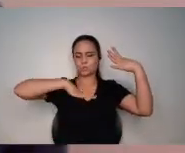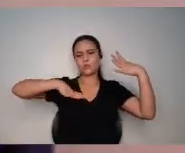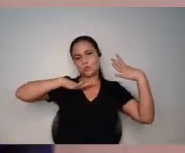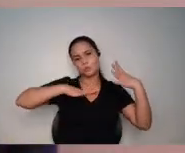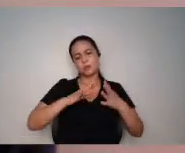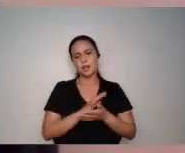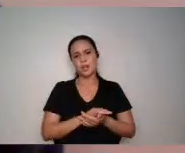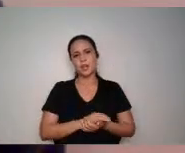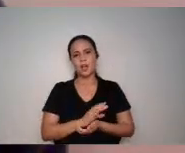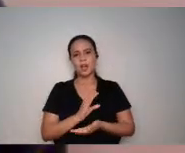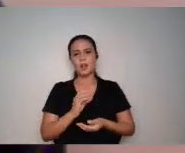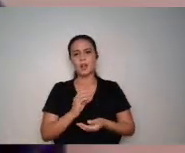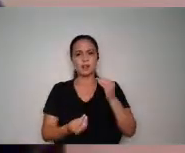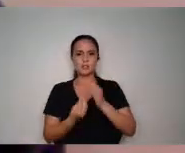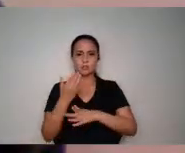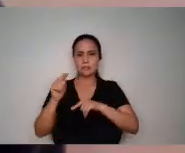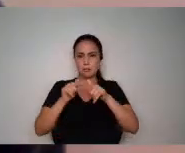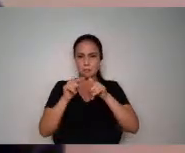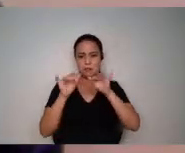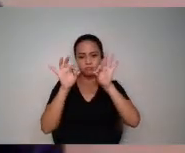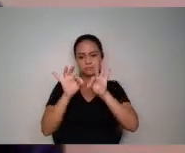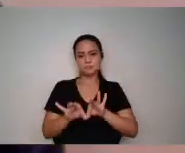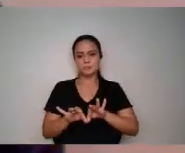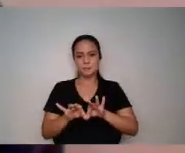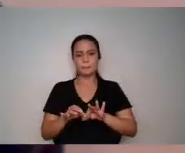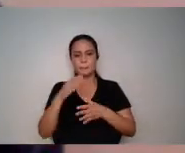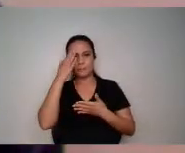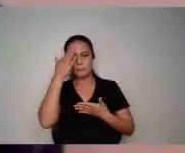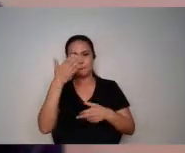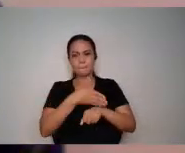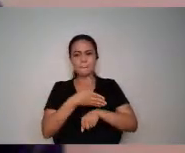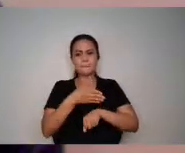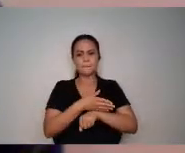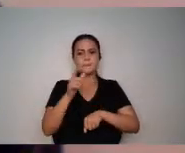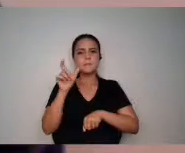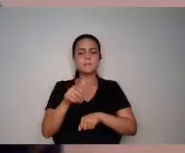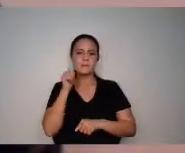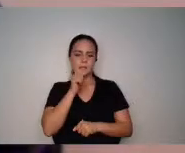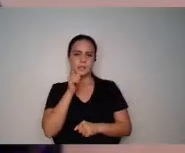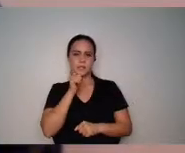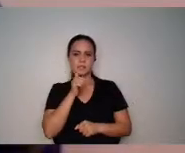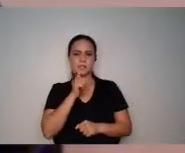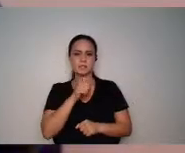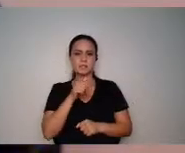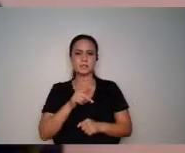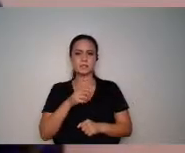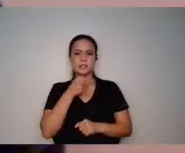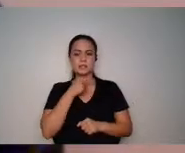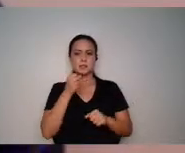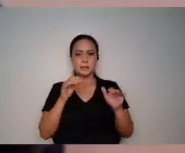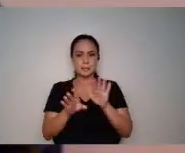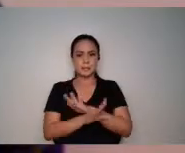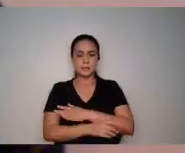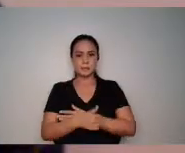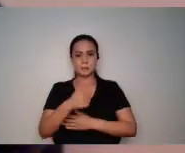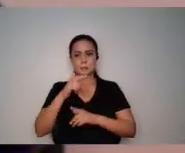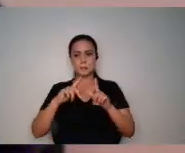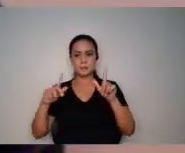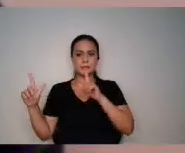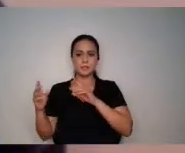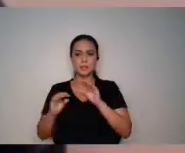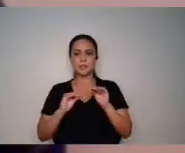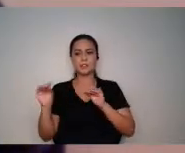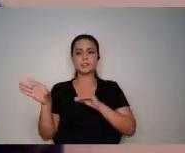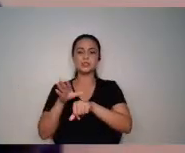much light on the issue of a decent work. We thank you both. And this